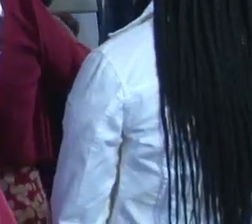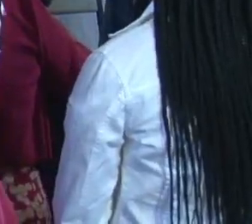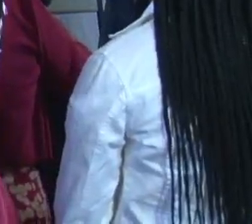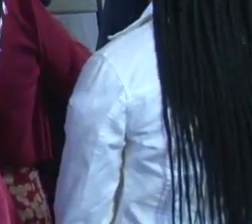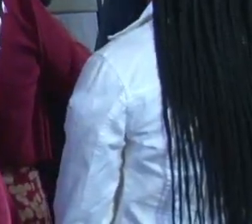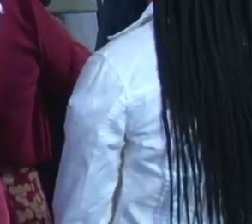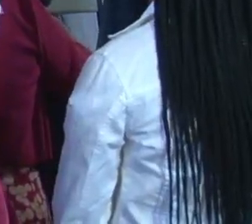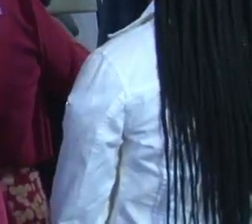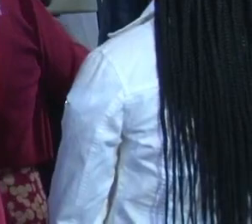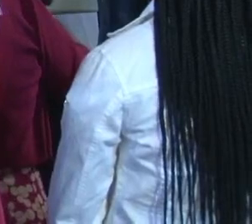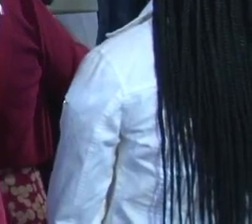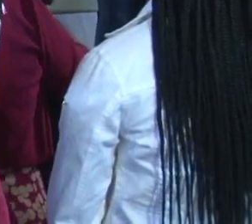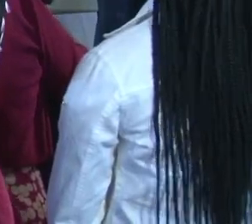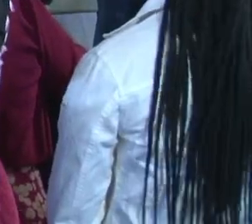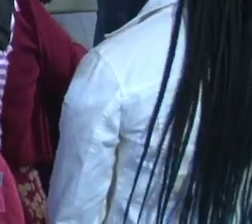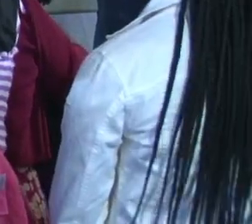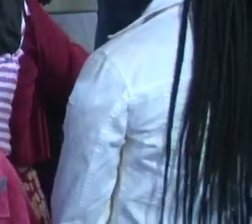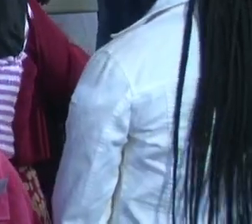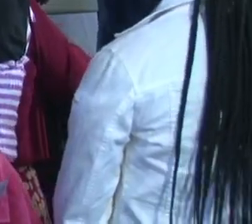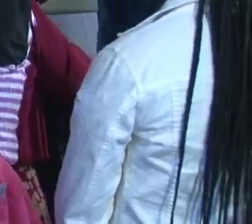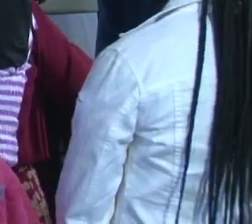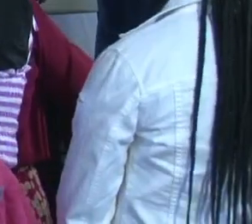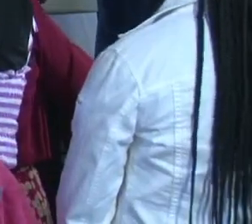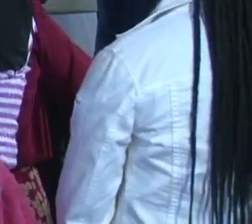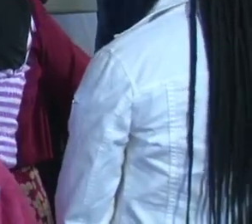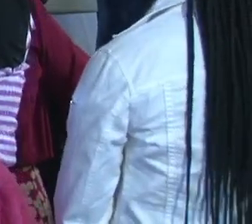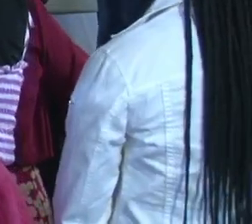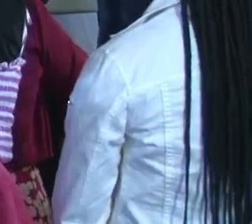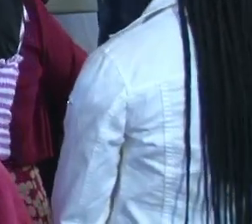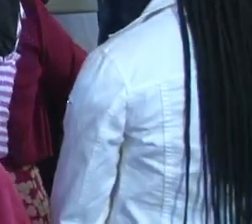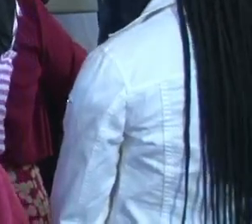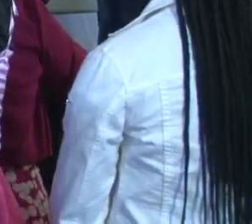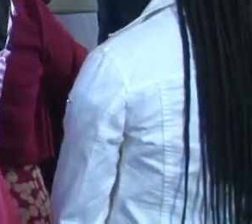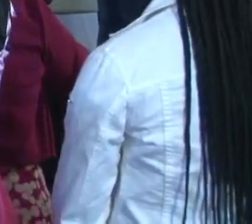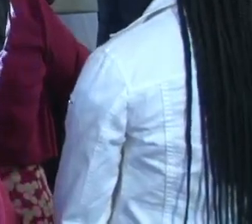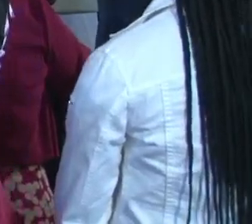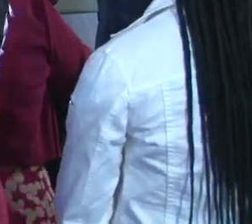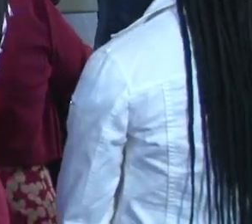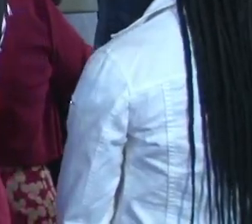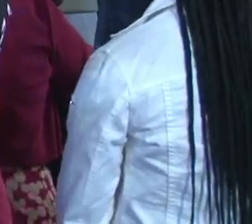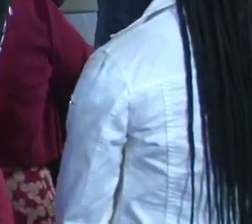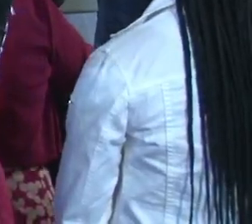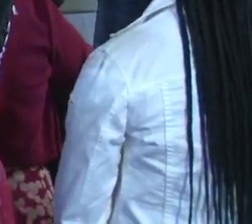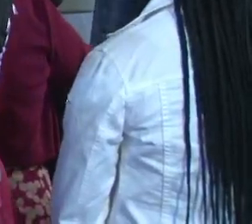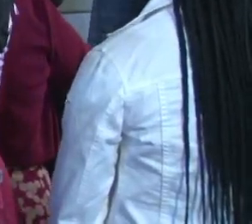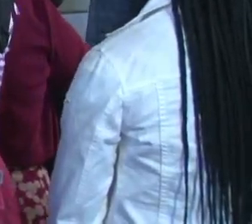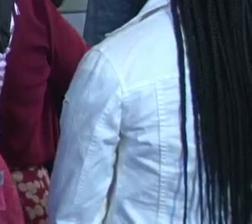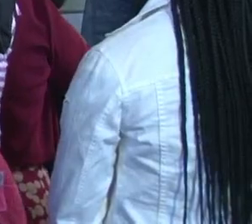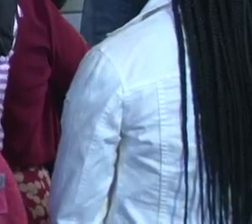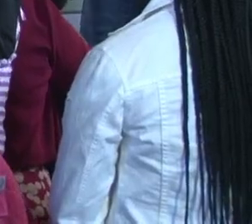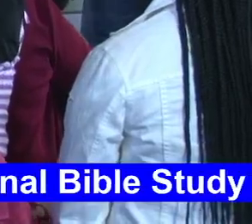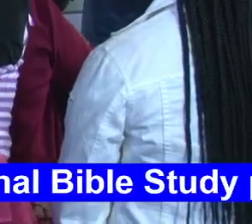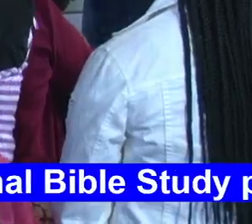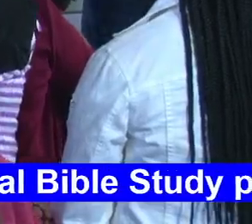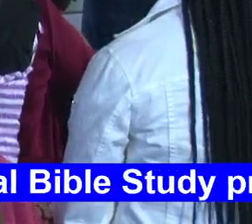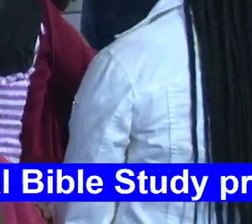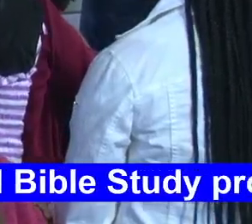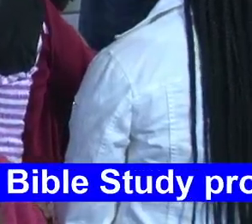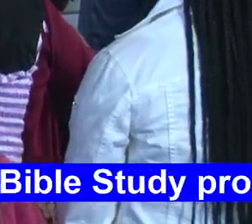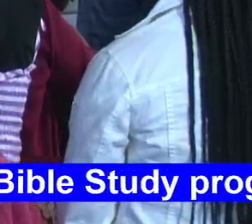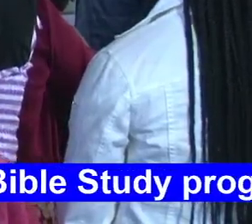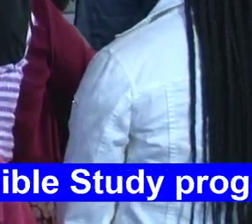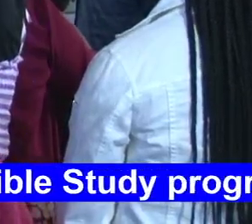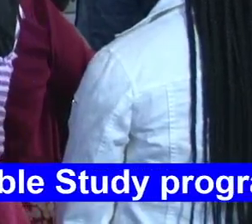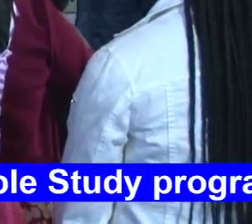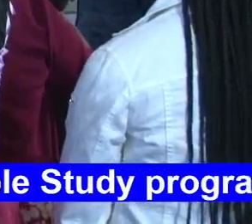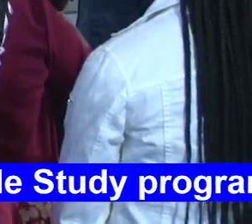just now. Can you just come to the altar and pray with somebody? Just if I even to come and stand around the persons at the altar, we need your support.